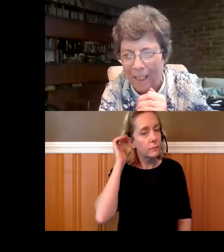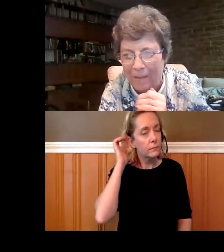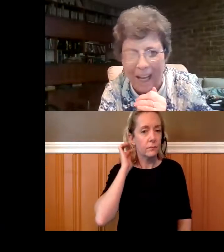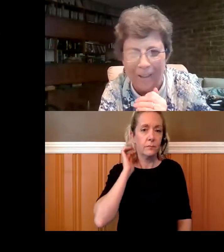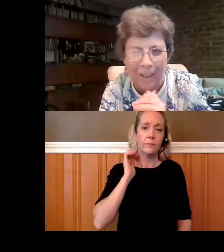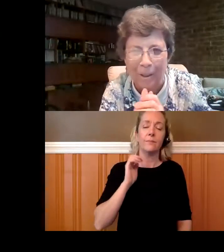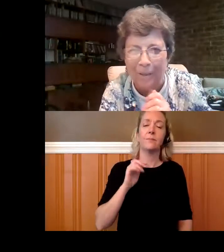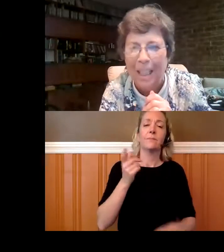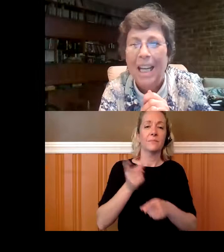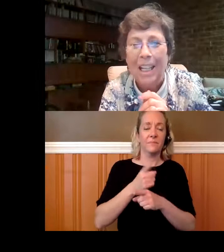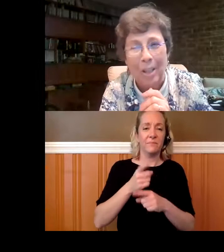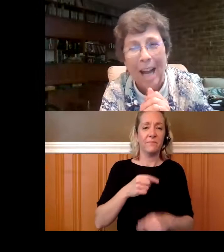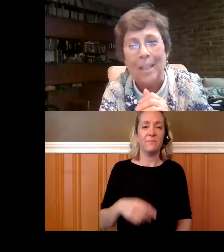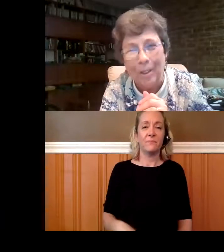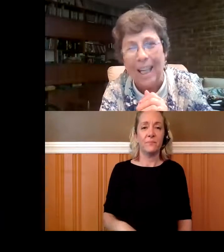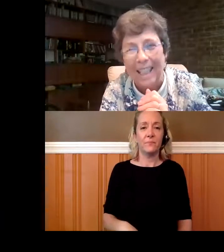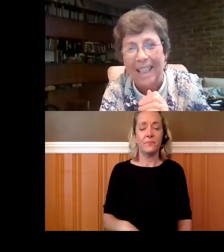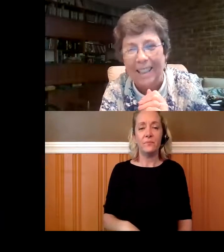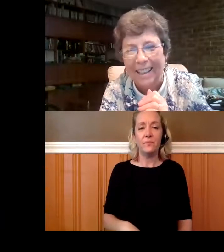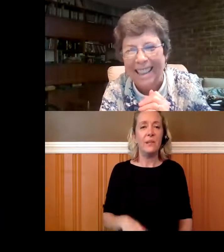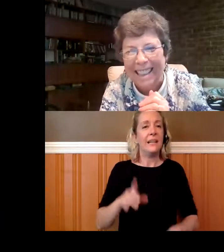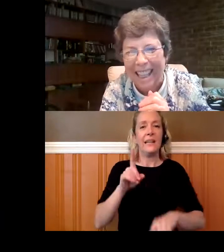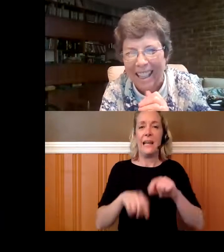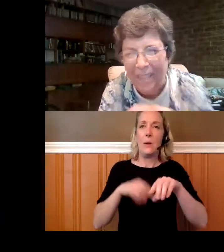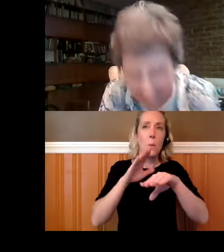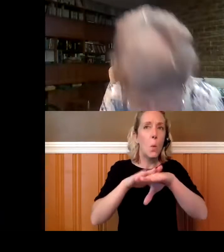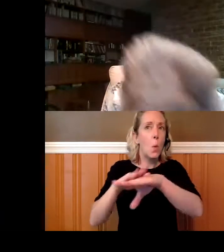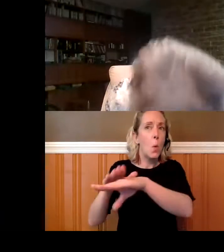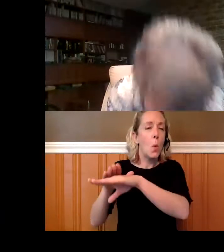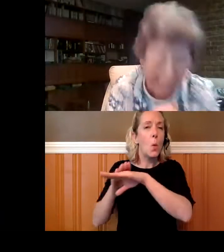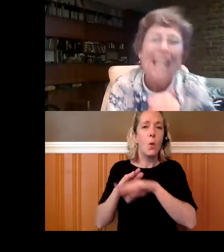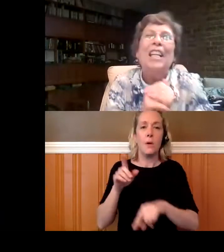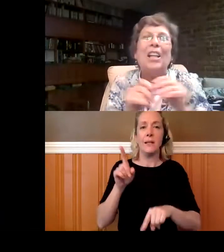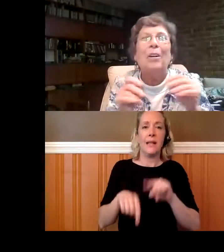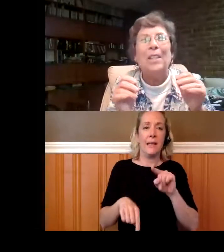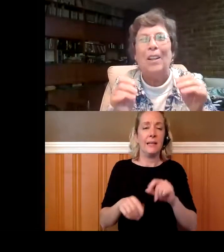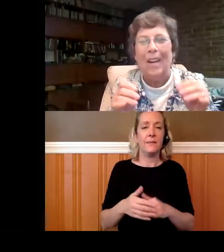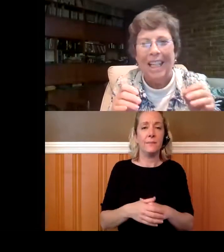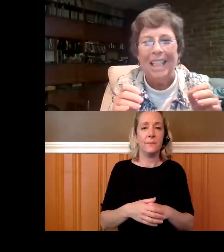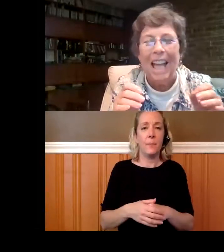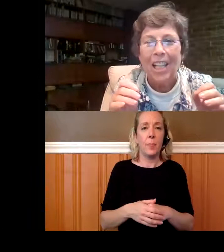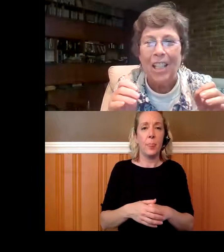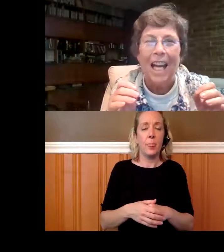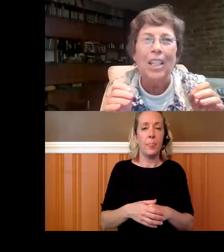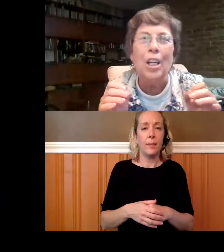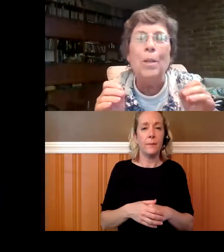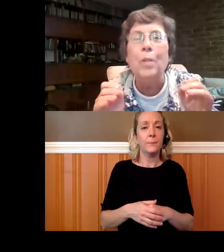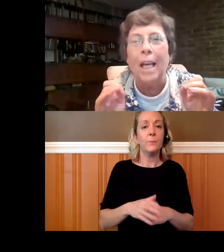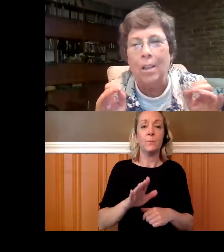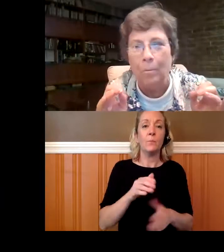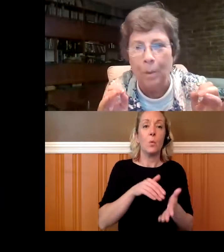That was Karen. Okay. So sorry, because actually that, we do that a lot with people when we're working with people who are blind at normal